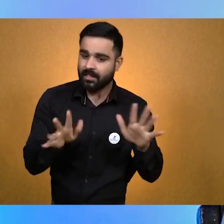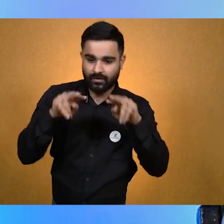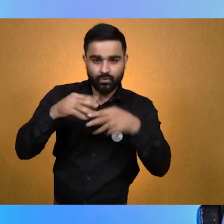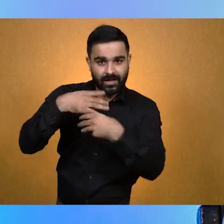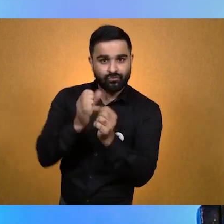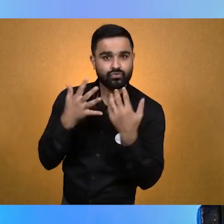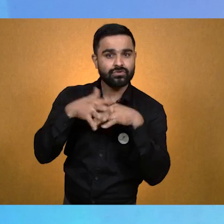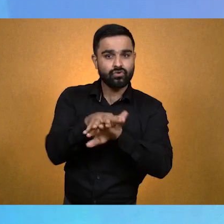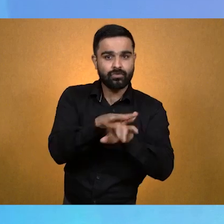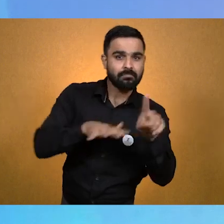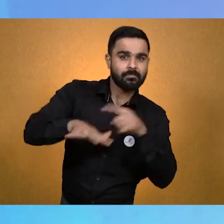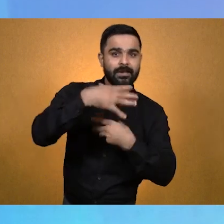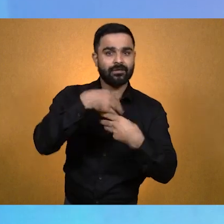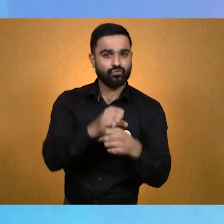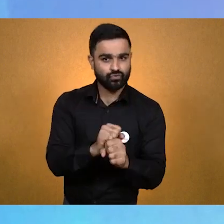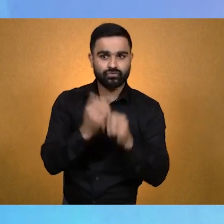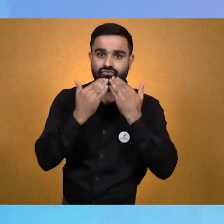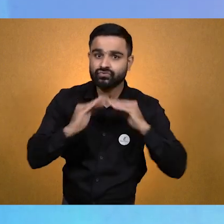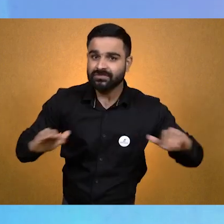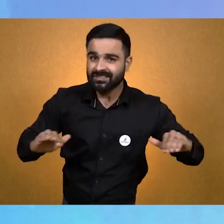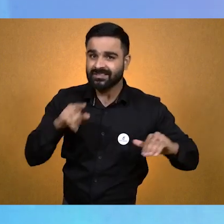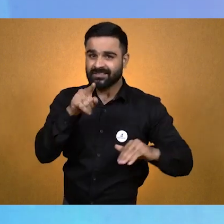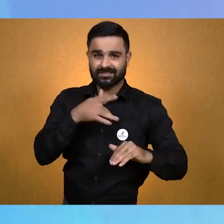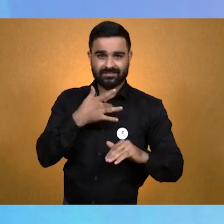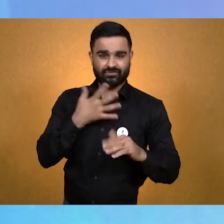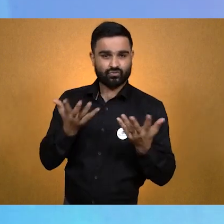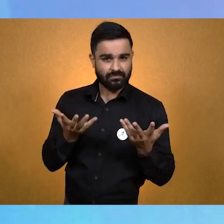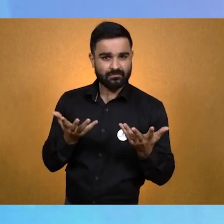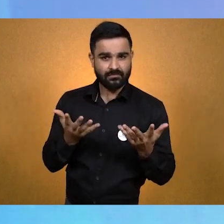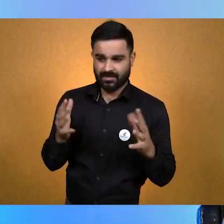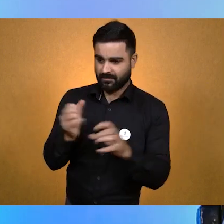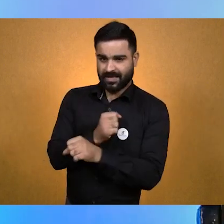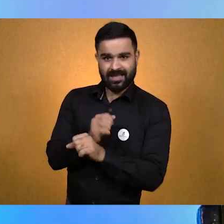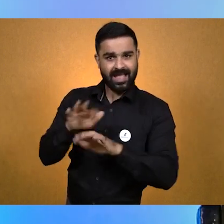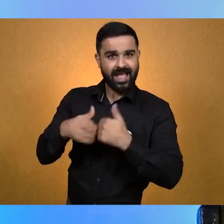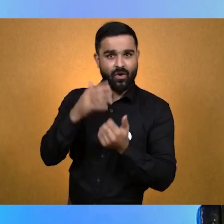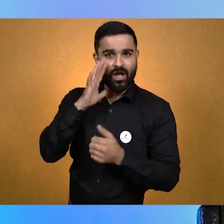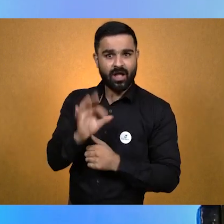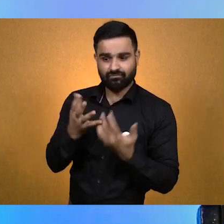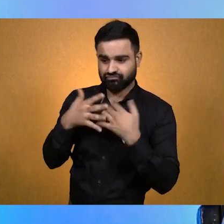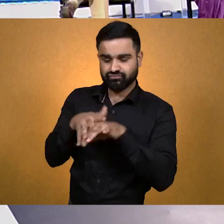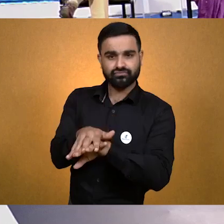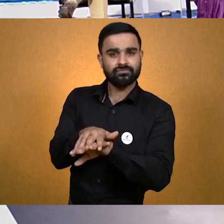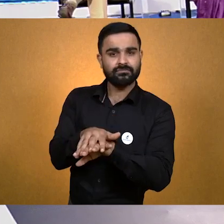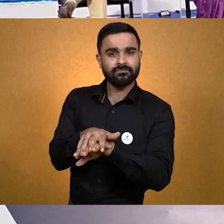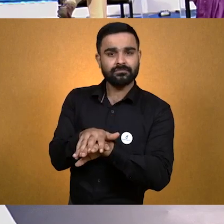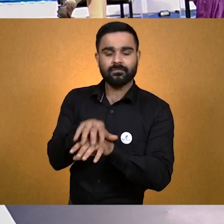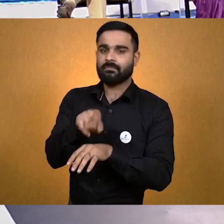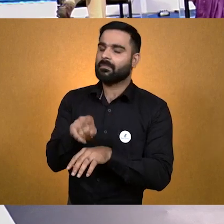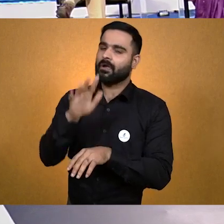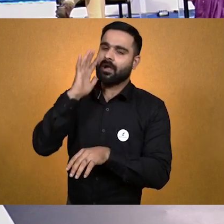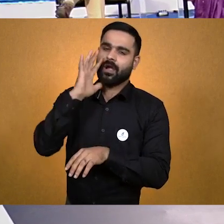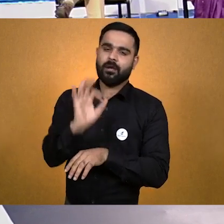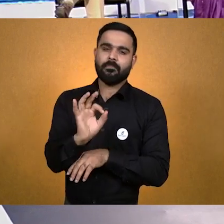create inclusive playgrounds for children? That's something that, you know, is missing. How important are inclusive playgrounds? That is the primary